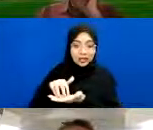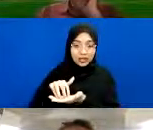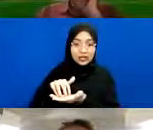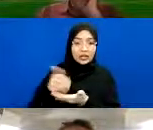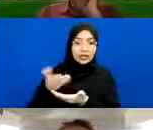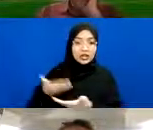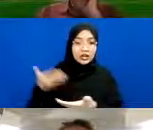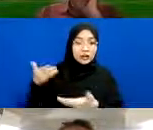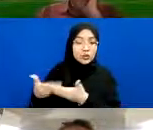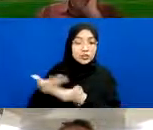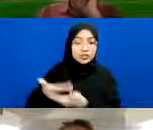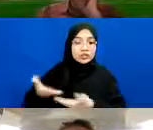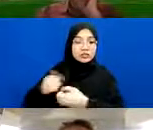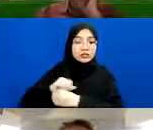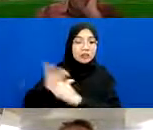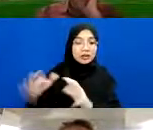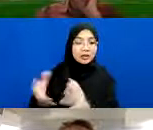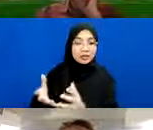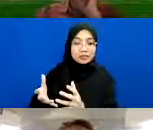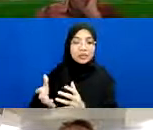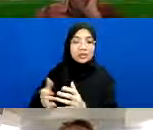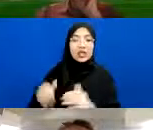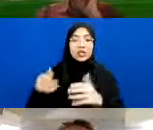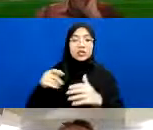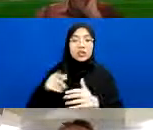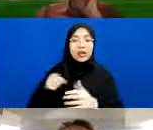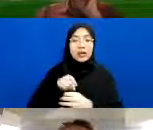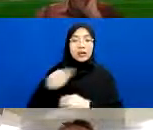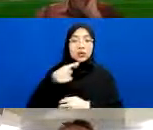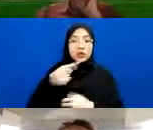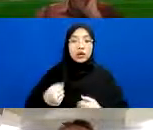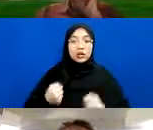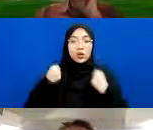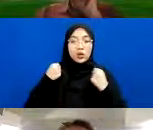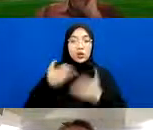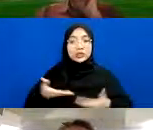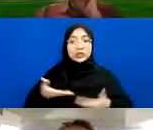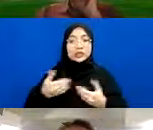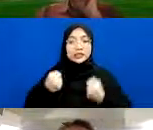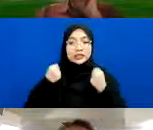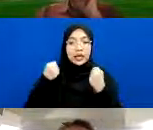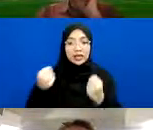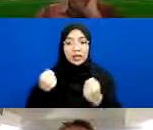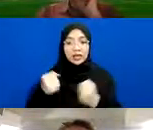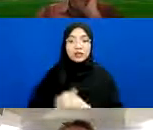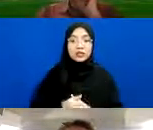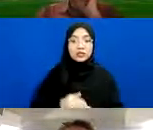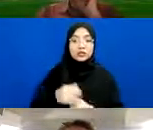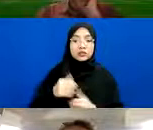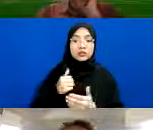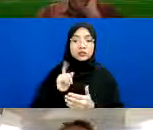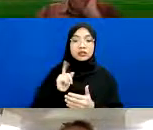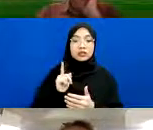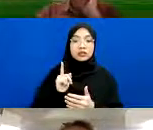have underlying health conditions that put them at risk if they contract the virus.